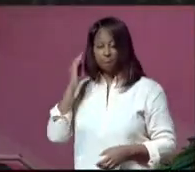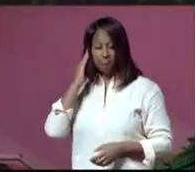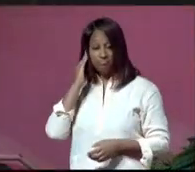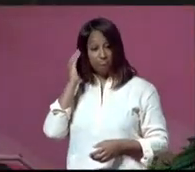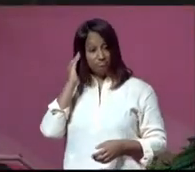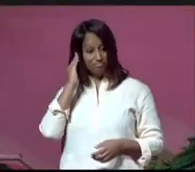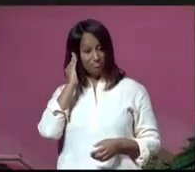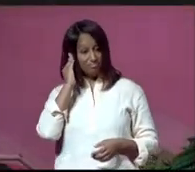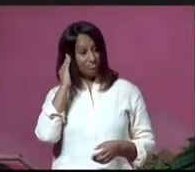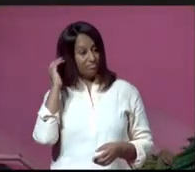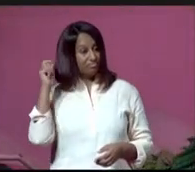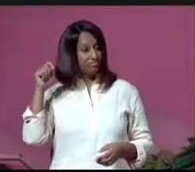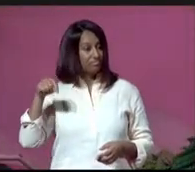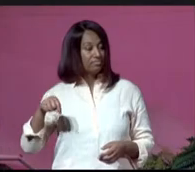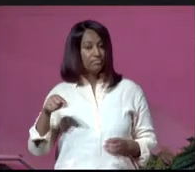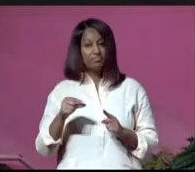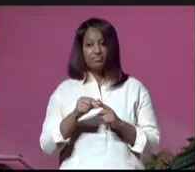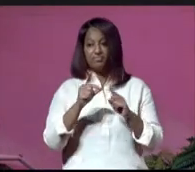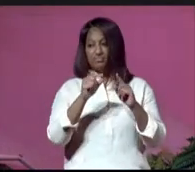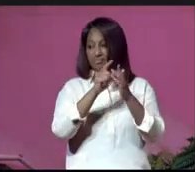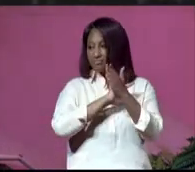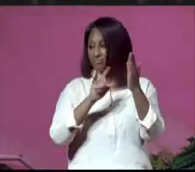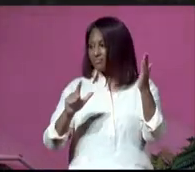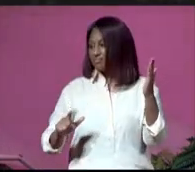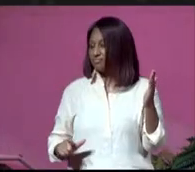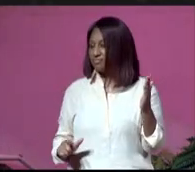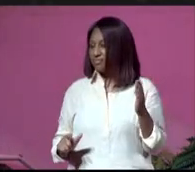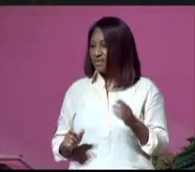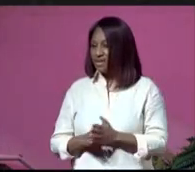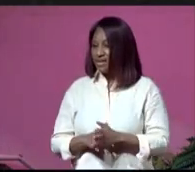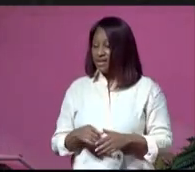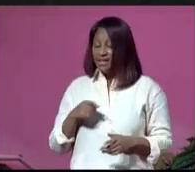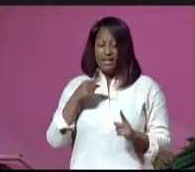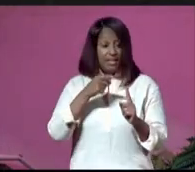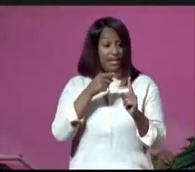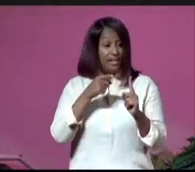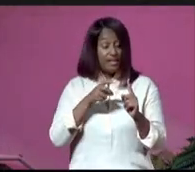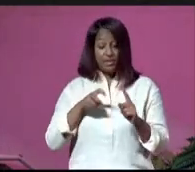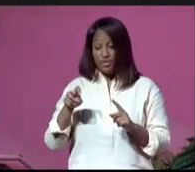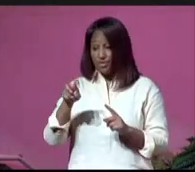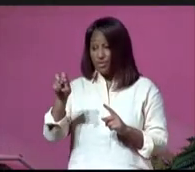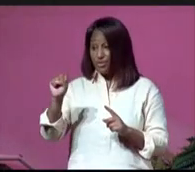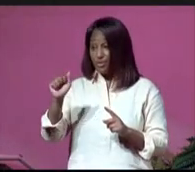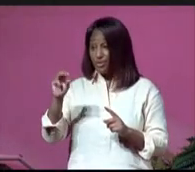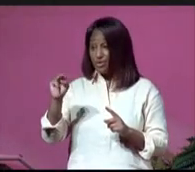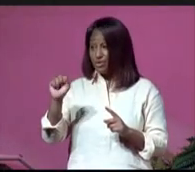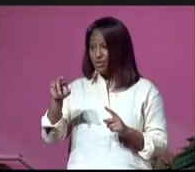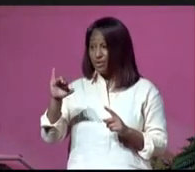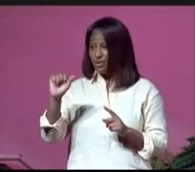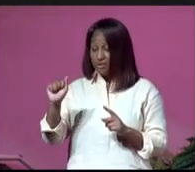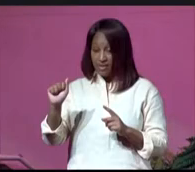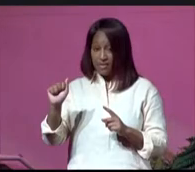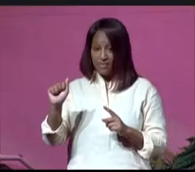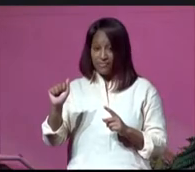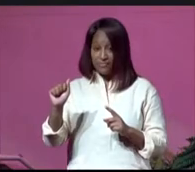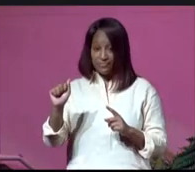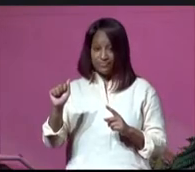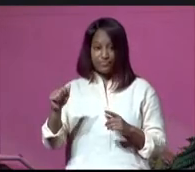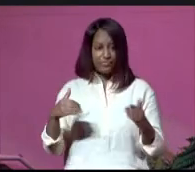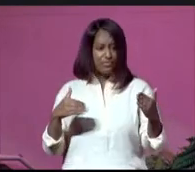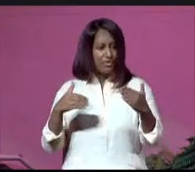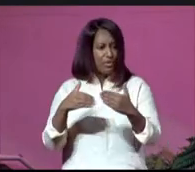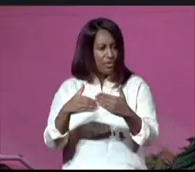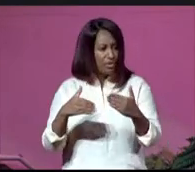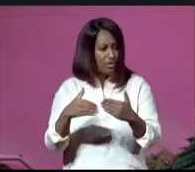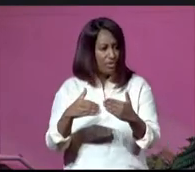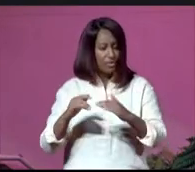This is the word of the Lord. Now he had to go through Samaria, so he came to a town in Samaria called Sychar, near the plot of